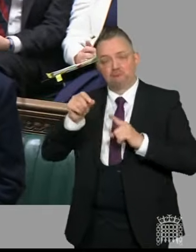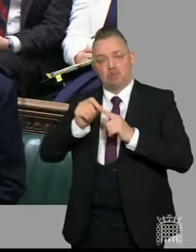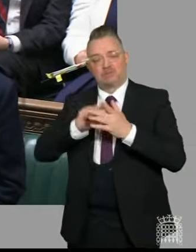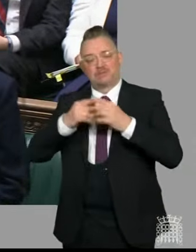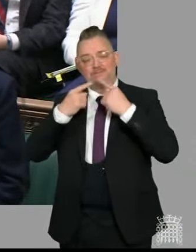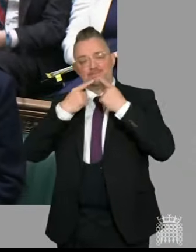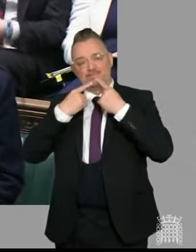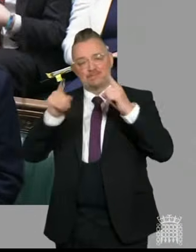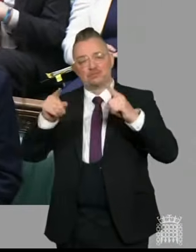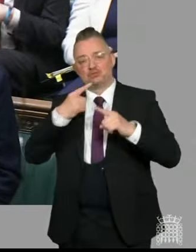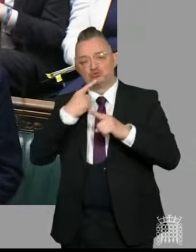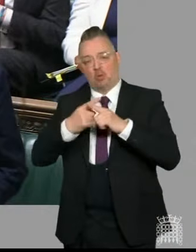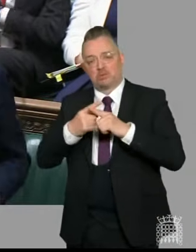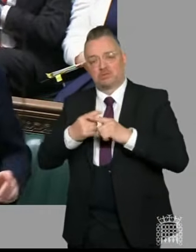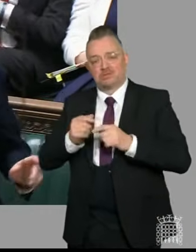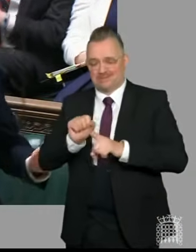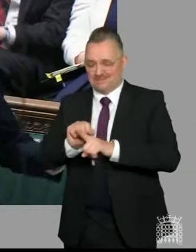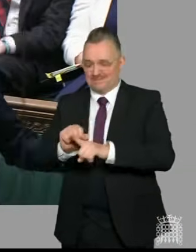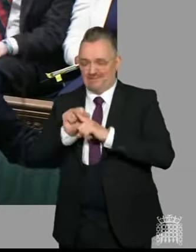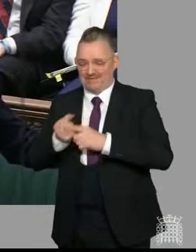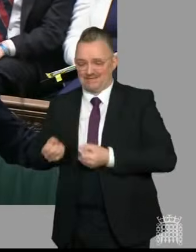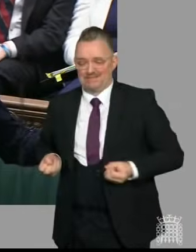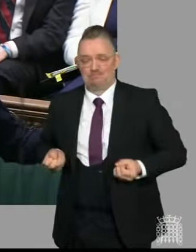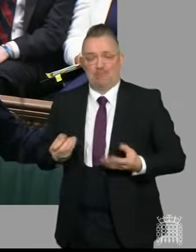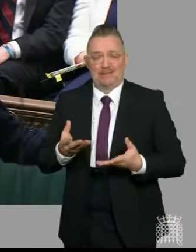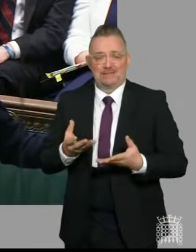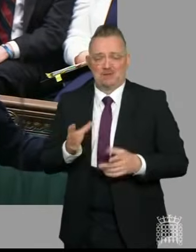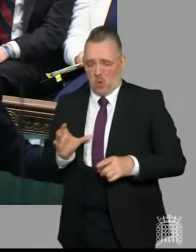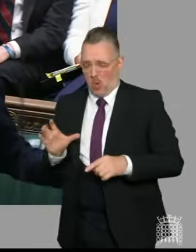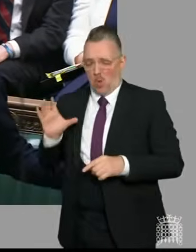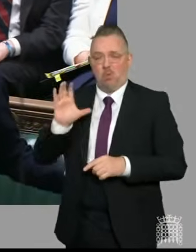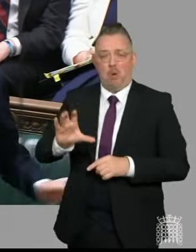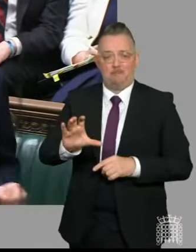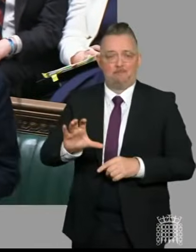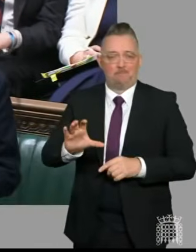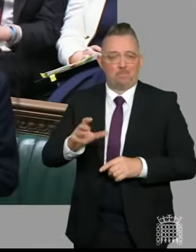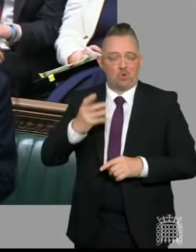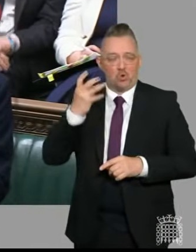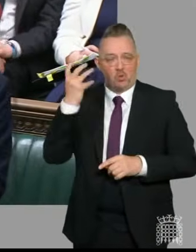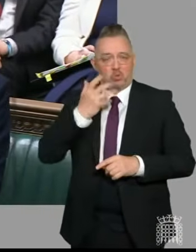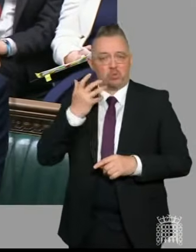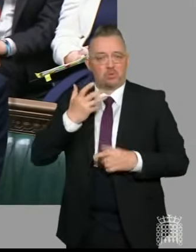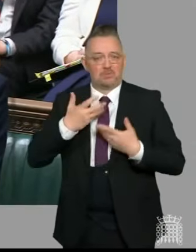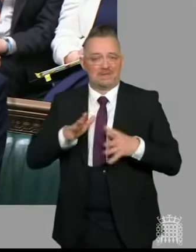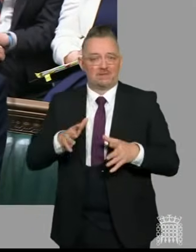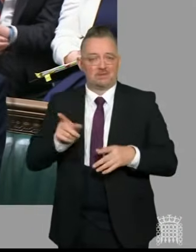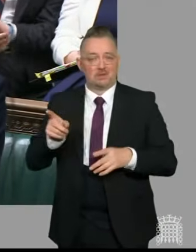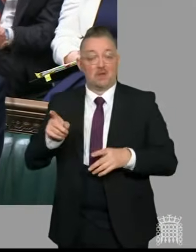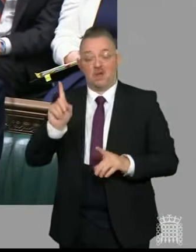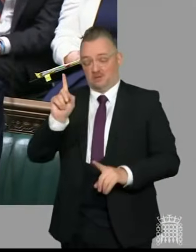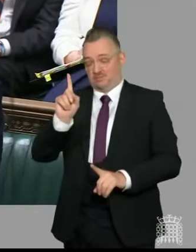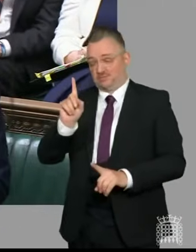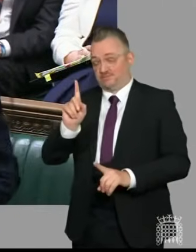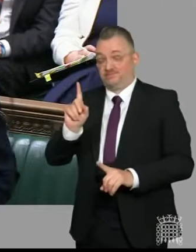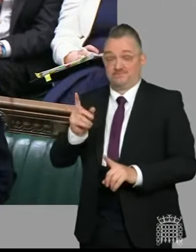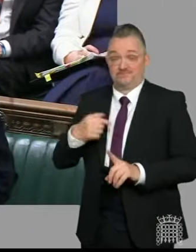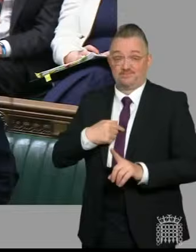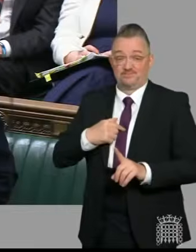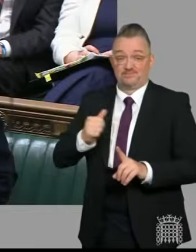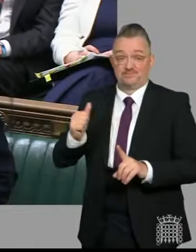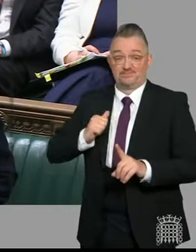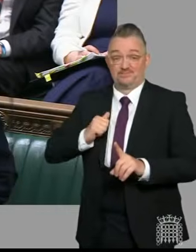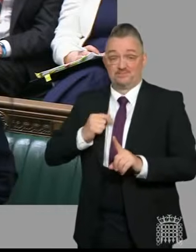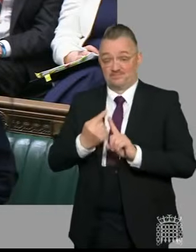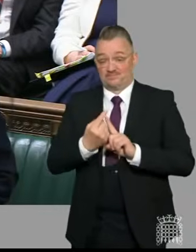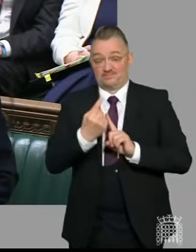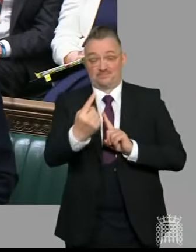in a generation. But it should come as no surprise that the party opposite refused to say